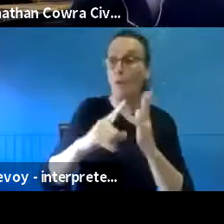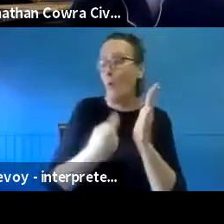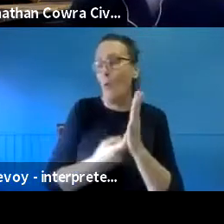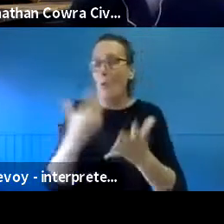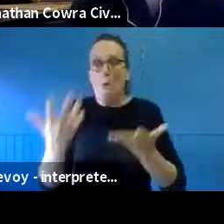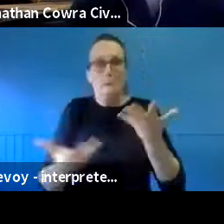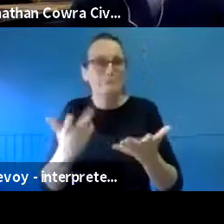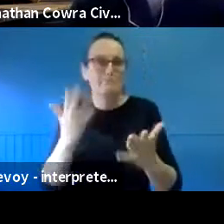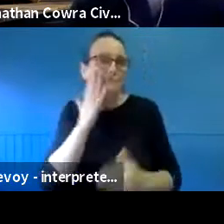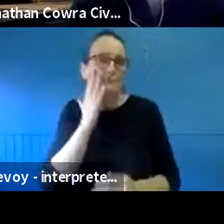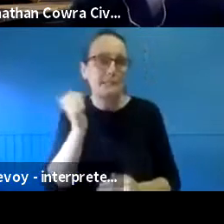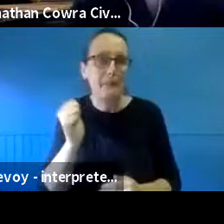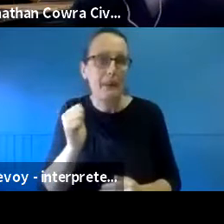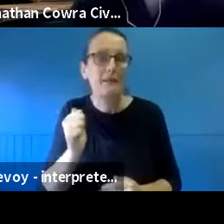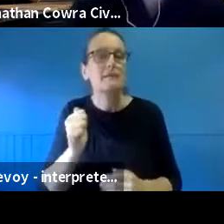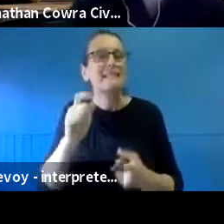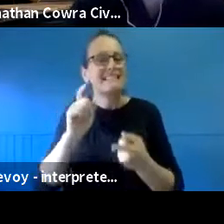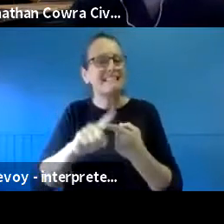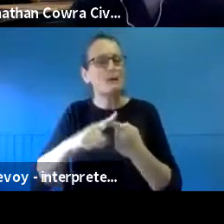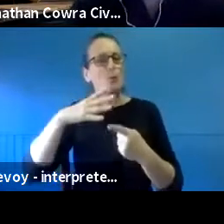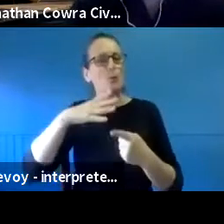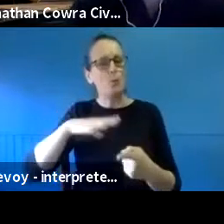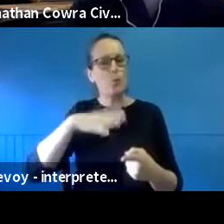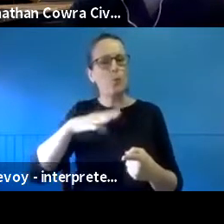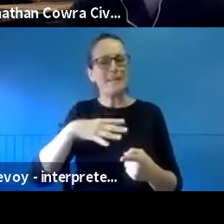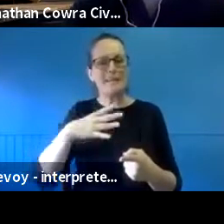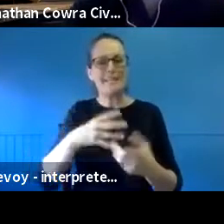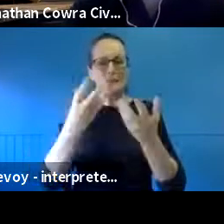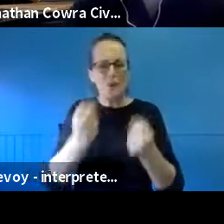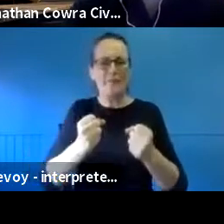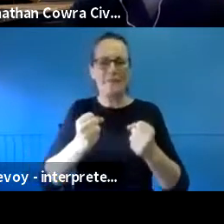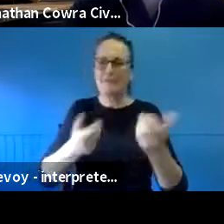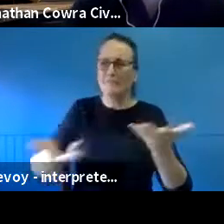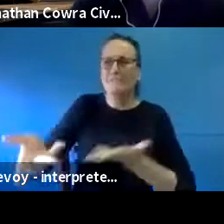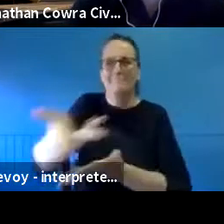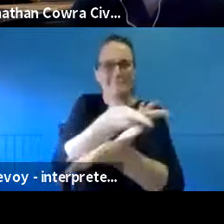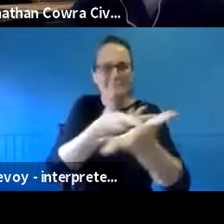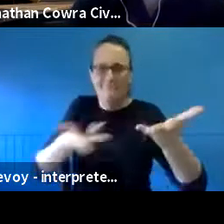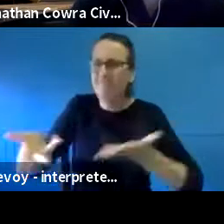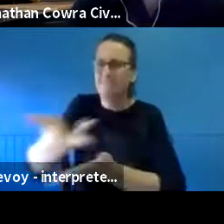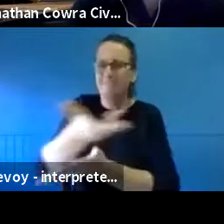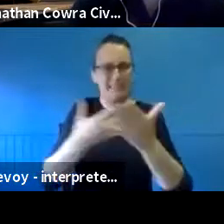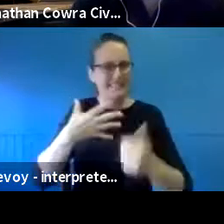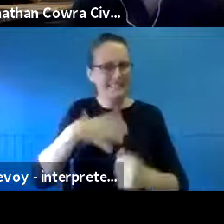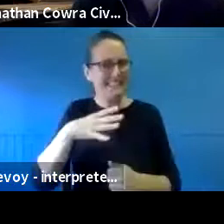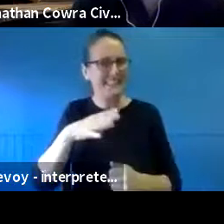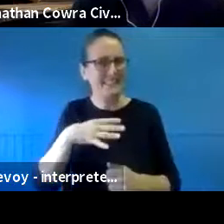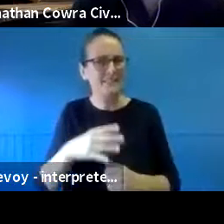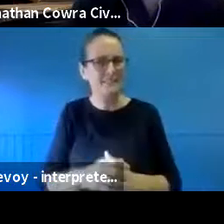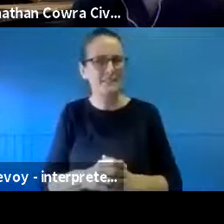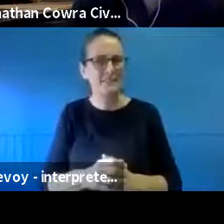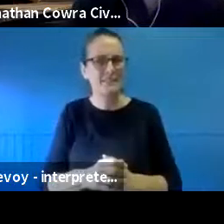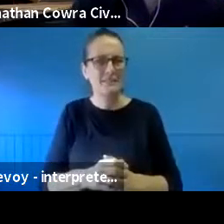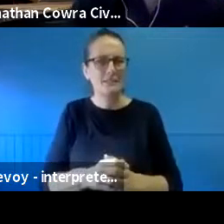there's still going to be a lot of need to keep having these kinds of conversations that, I mean, I know people have kind of said a lot, but the idea of